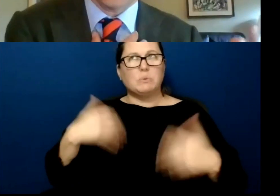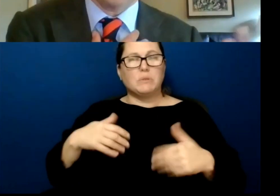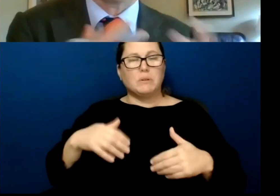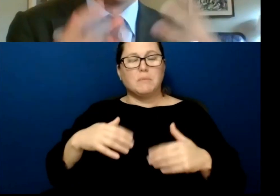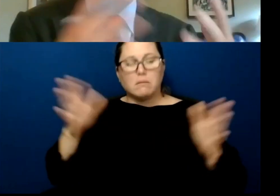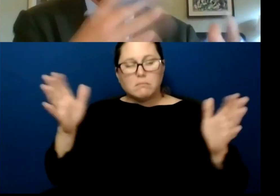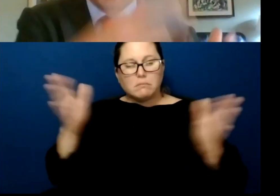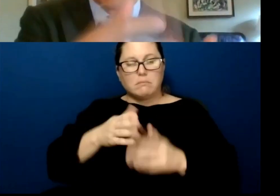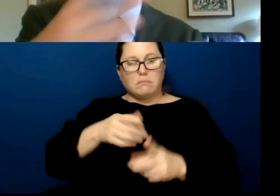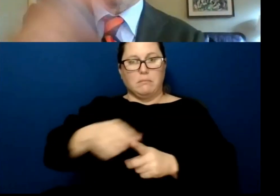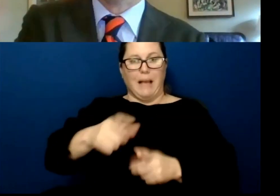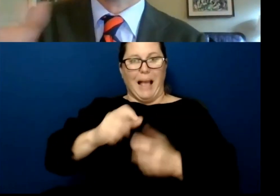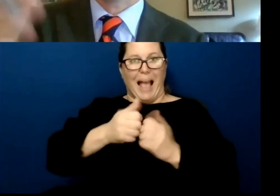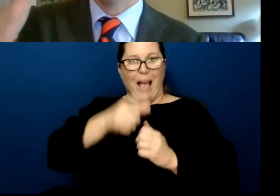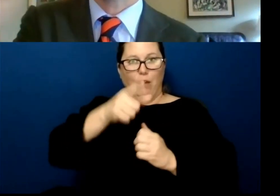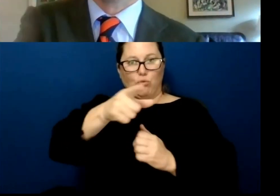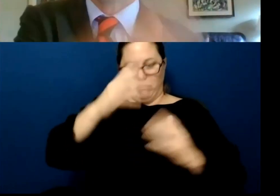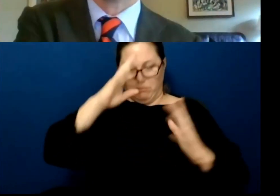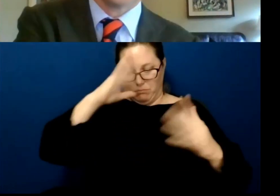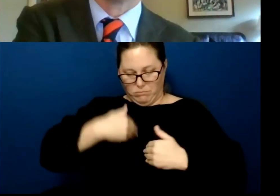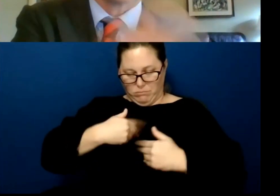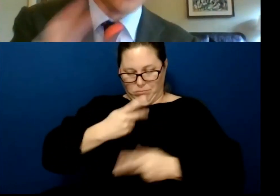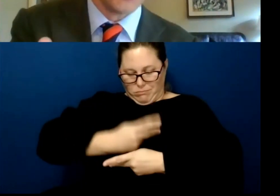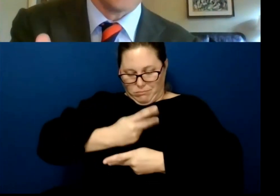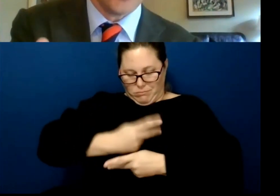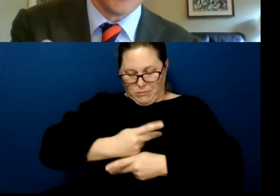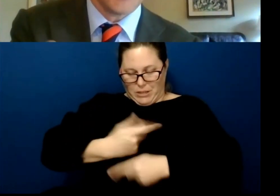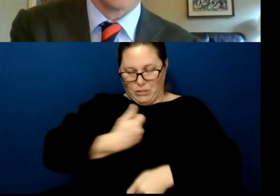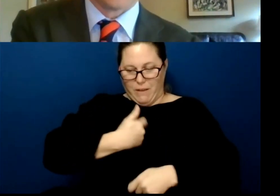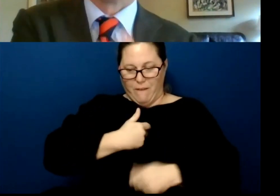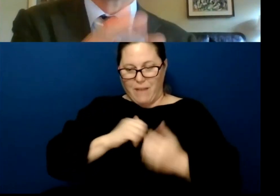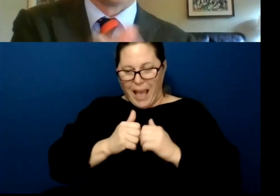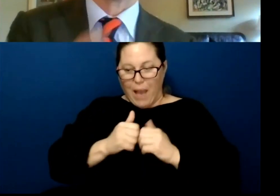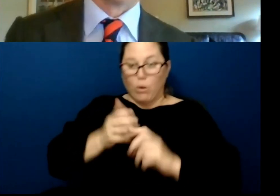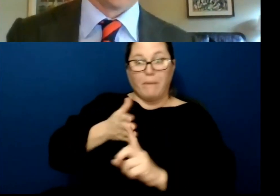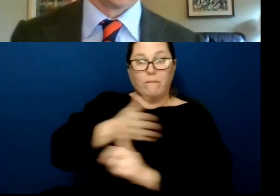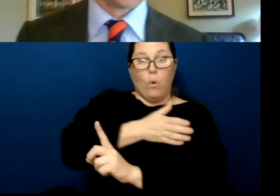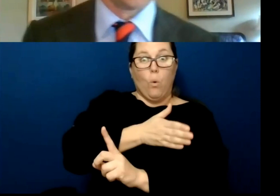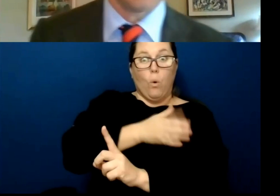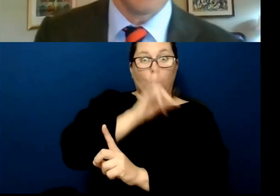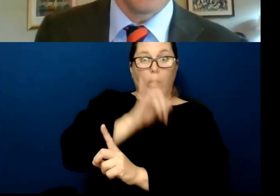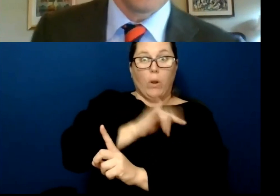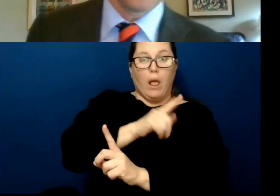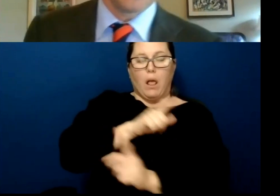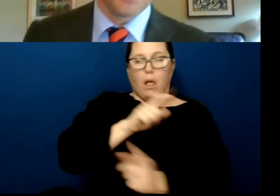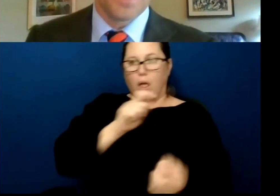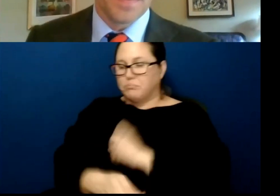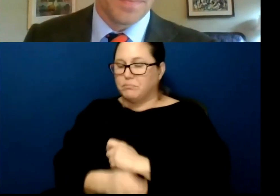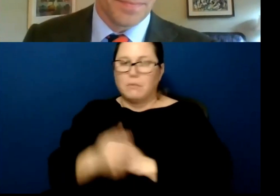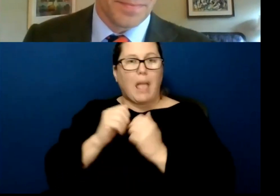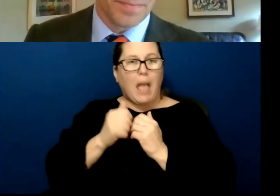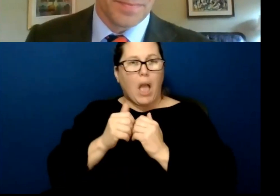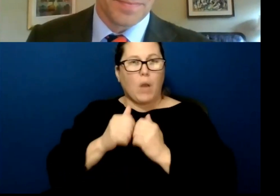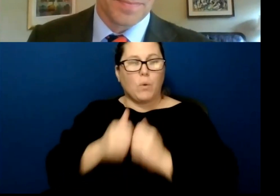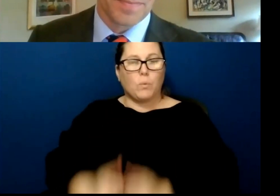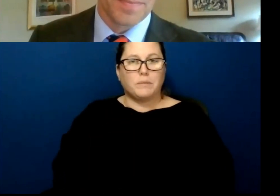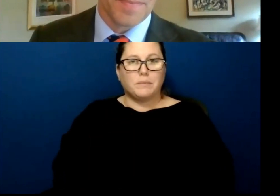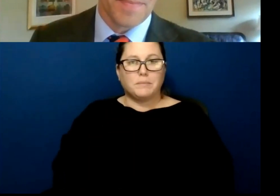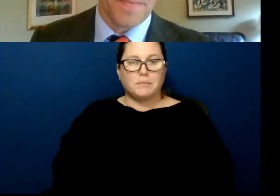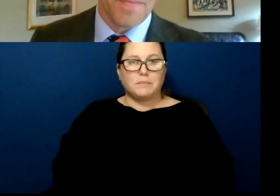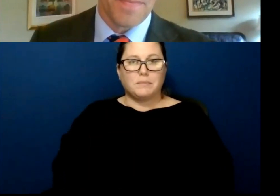monitor yourself or how you go about doing the things you used to do. How has that changed? Sure. Well, this